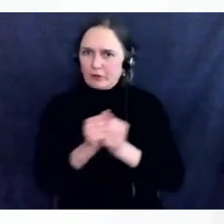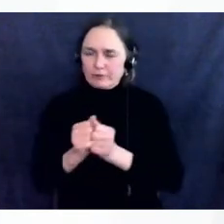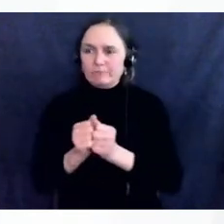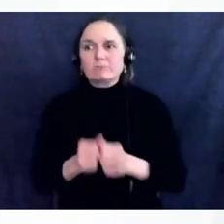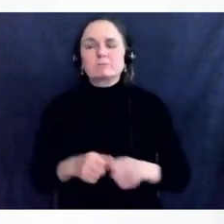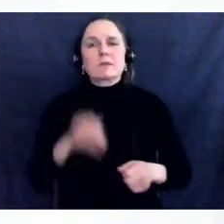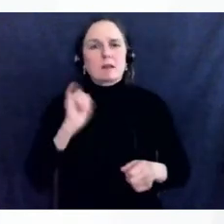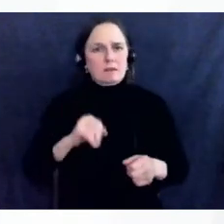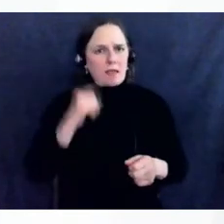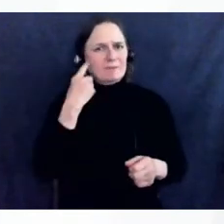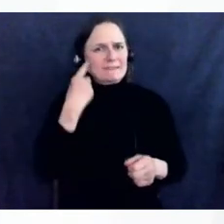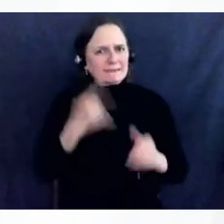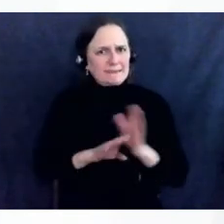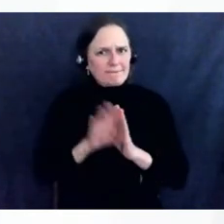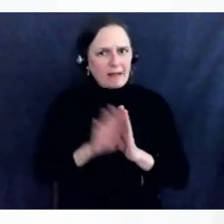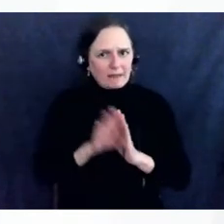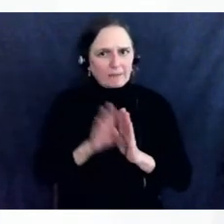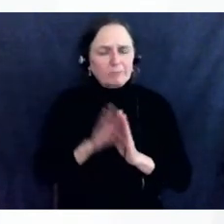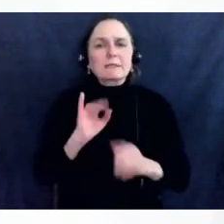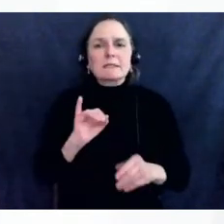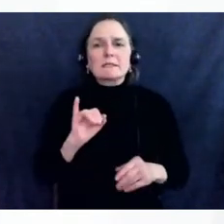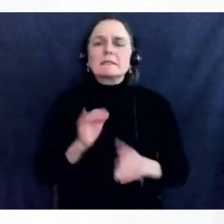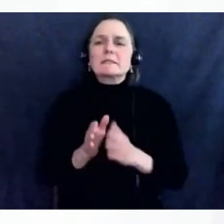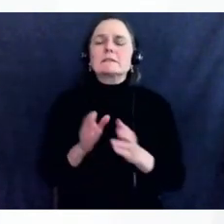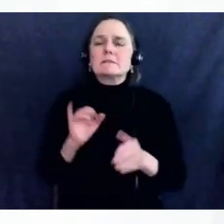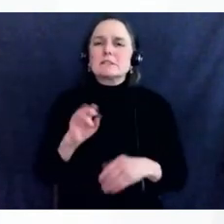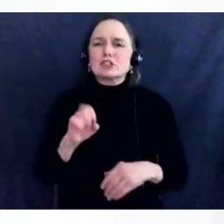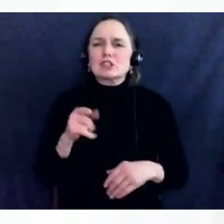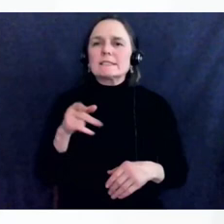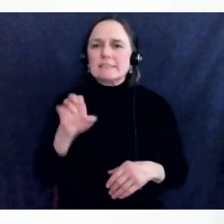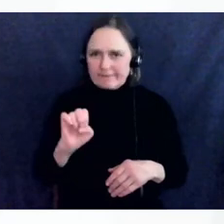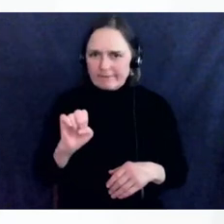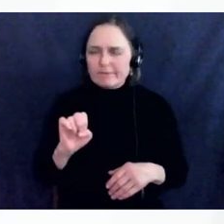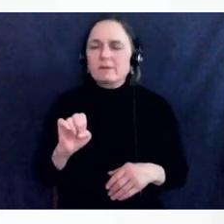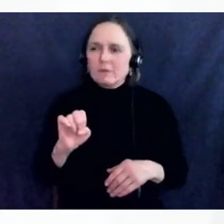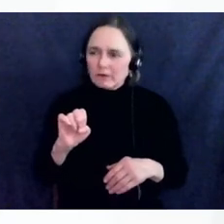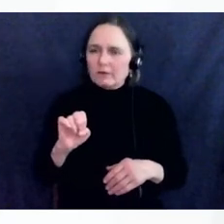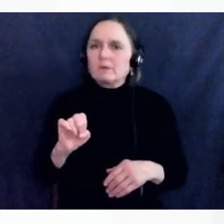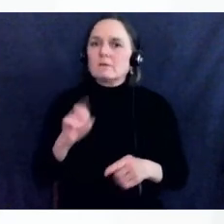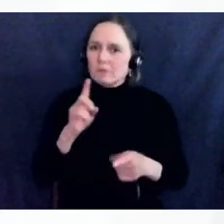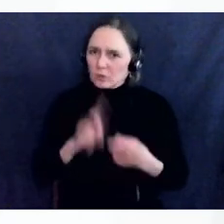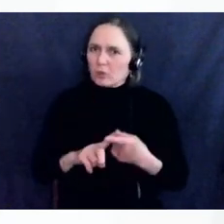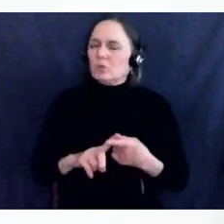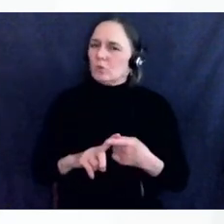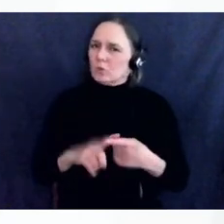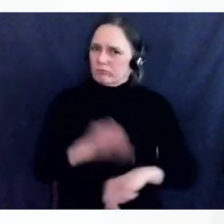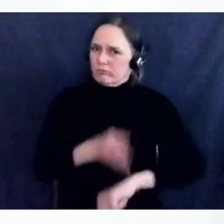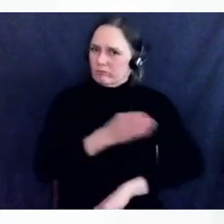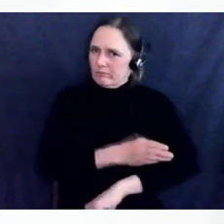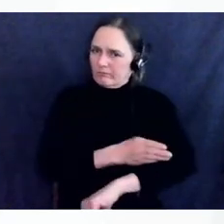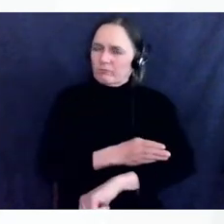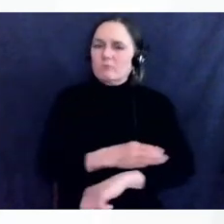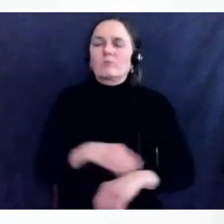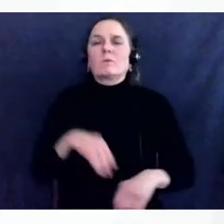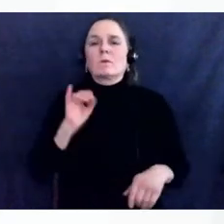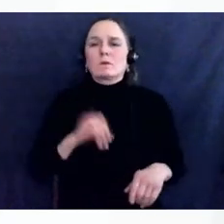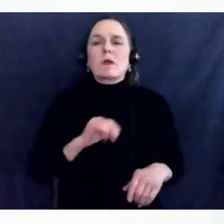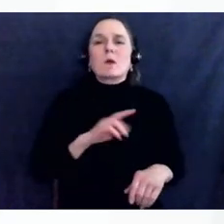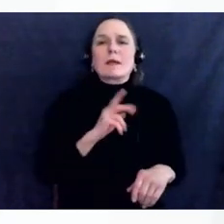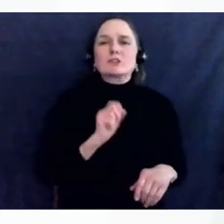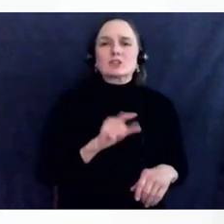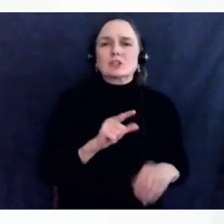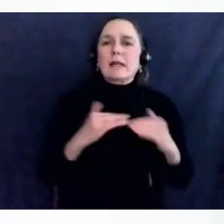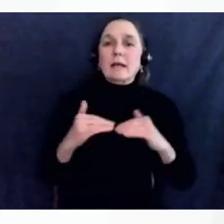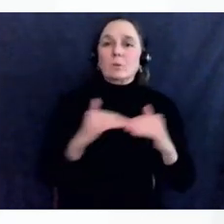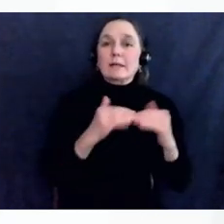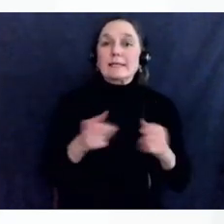from the Board of Deans and Chancellors and in consultation with the Race and Equity Steering Committee and Faculty Senate leadership, as well as deans and